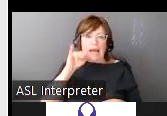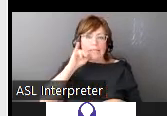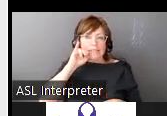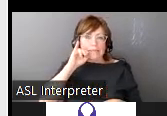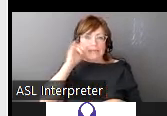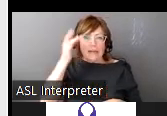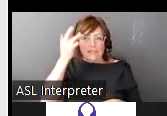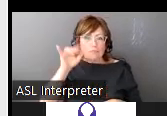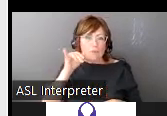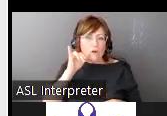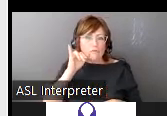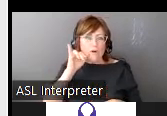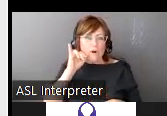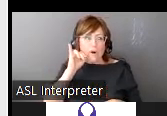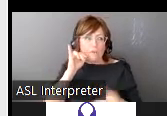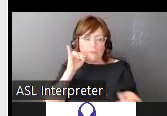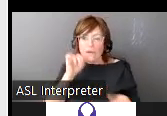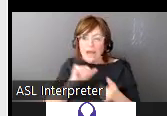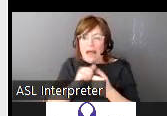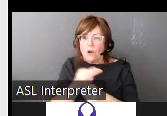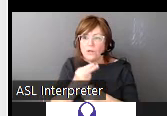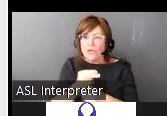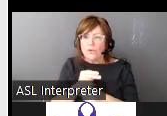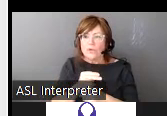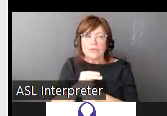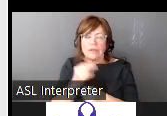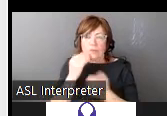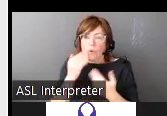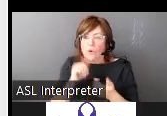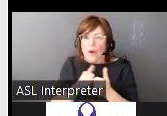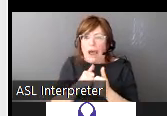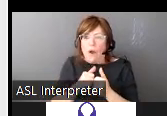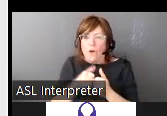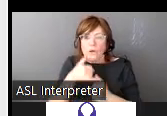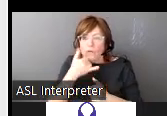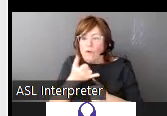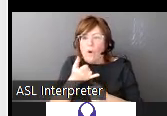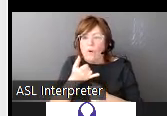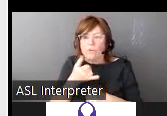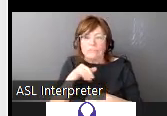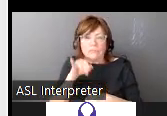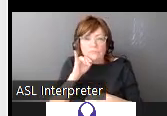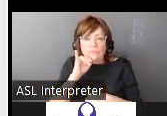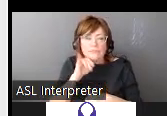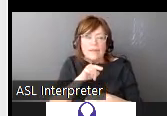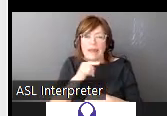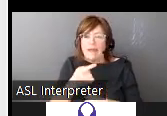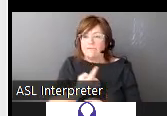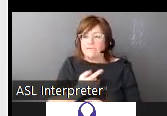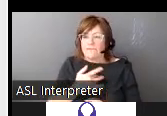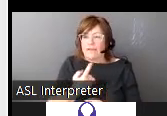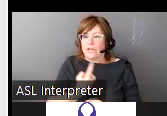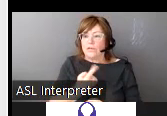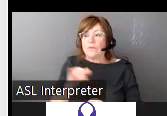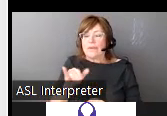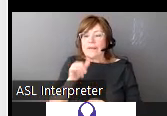that. They still need to use keyboards. So no doubt they will feel lonely," end quote. As she points